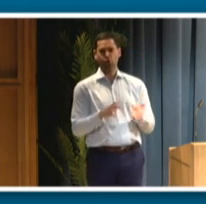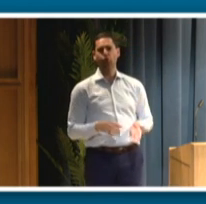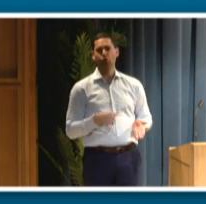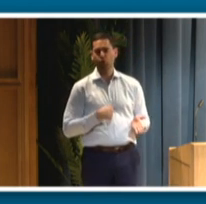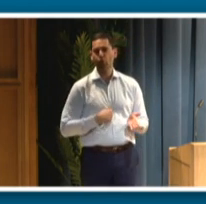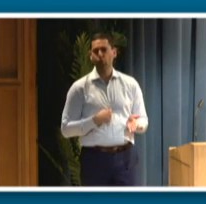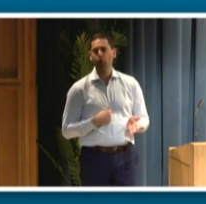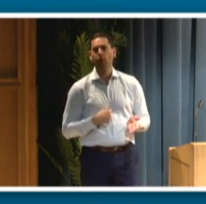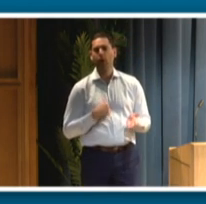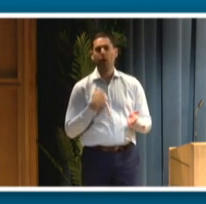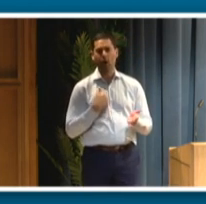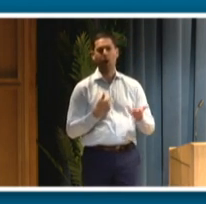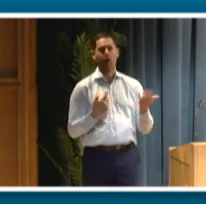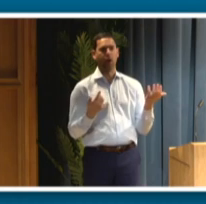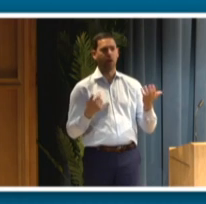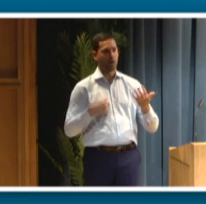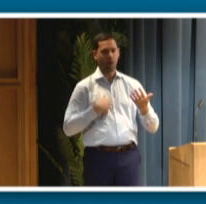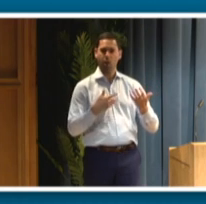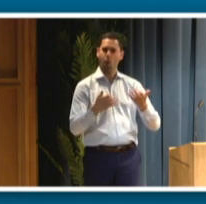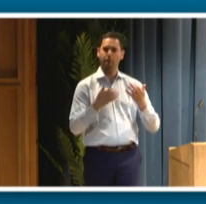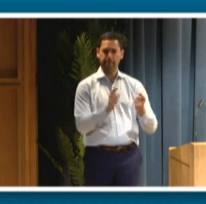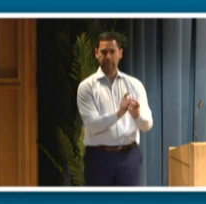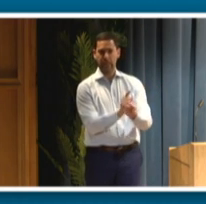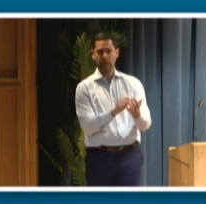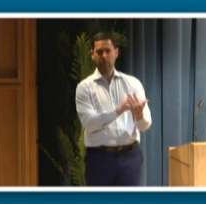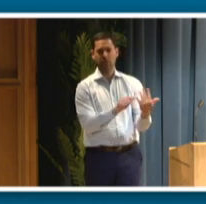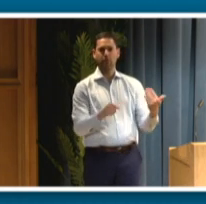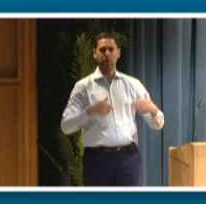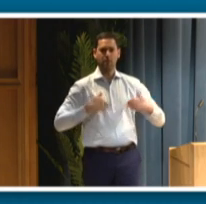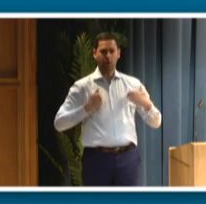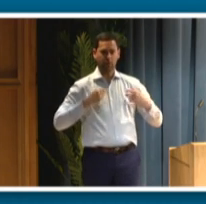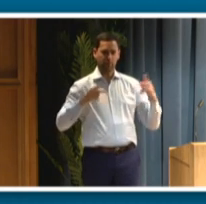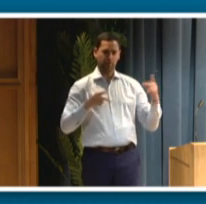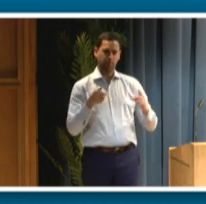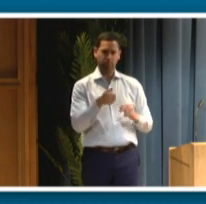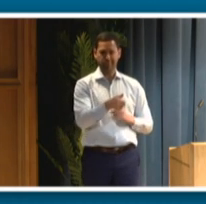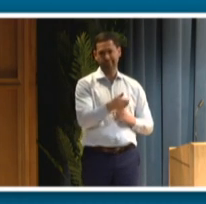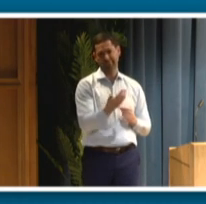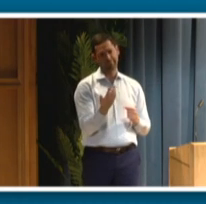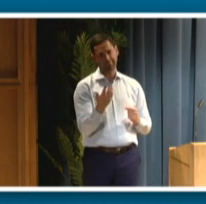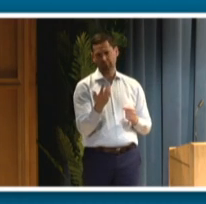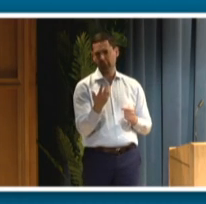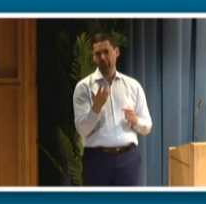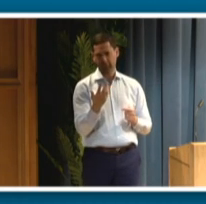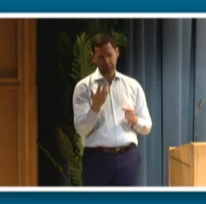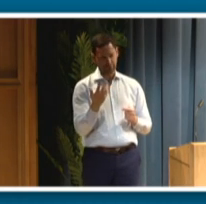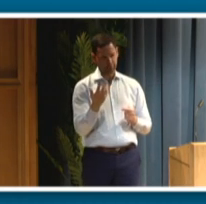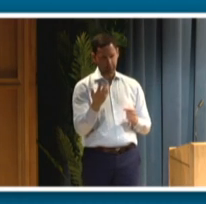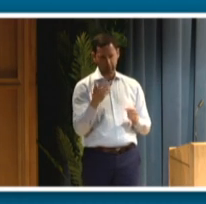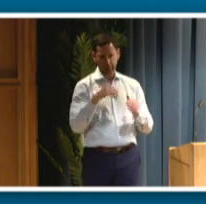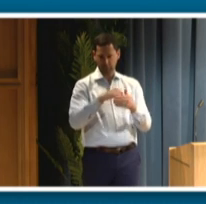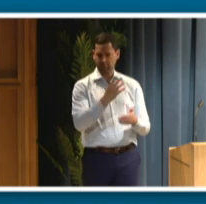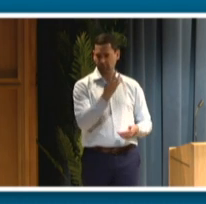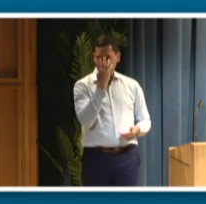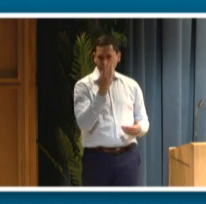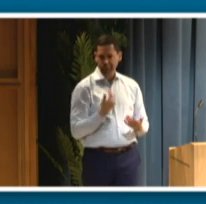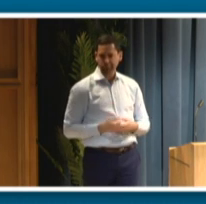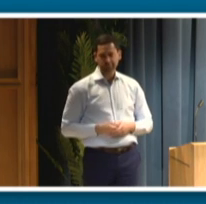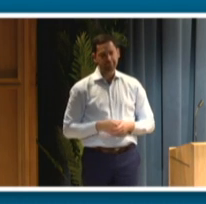make time to go and see our young folks who are on the other side of the wall. I've been fortunate to do that